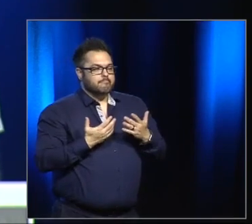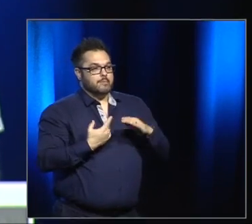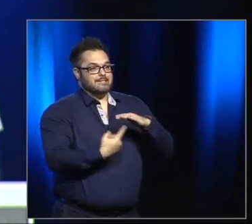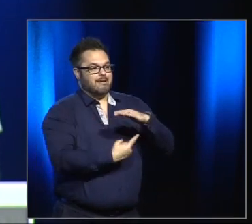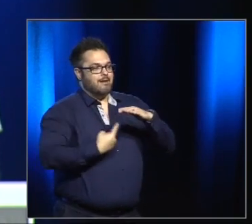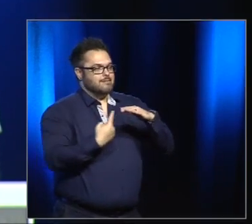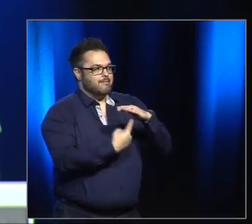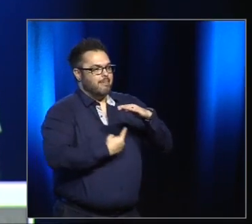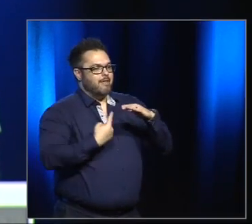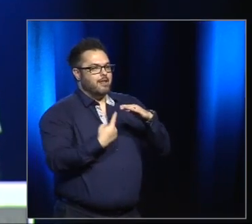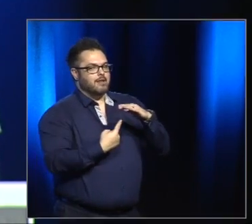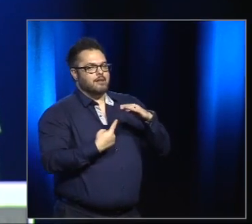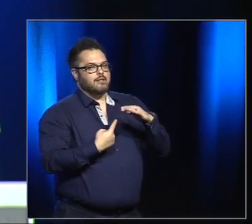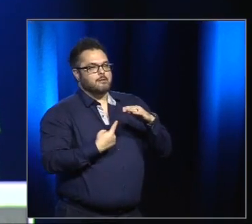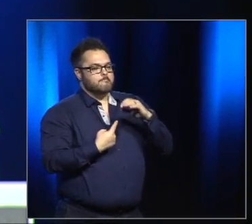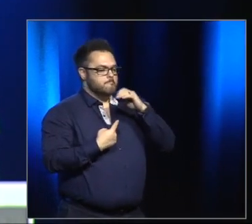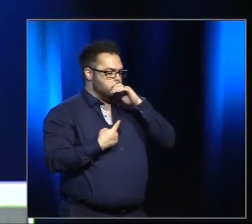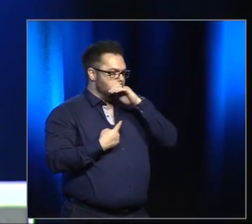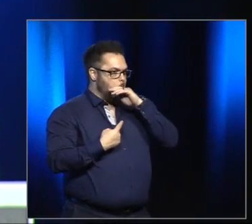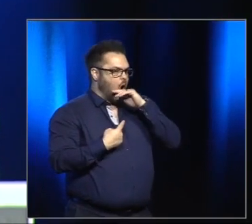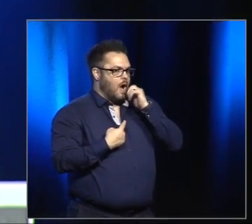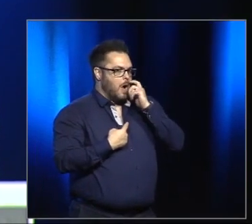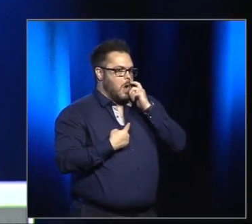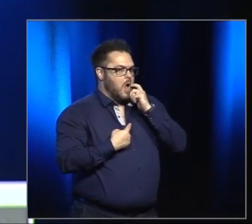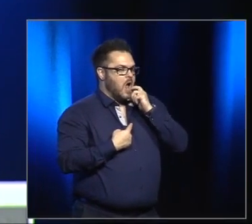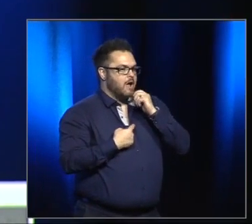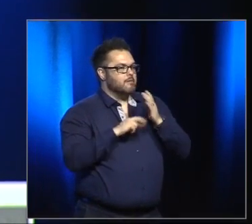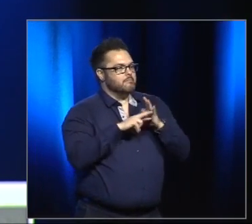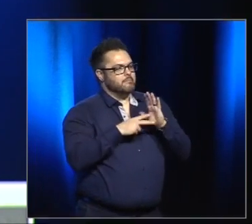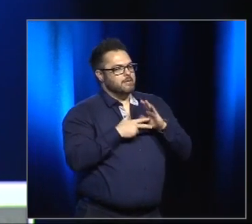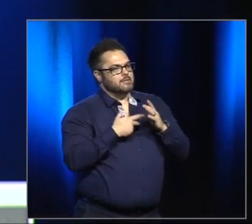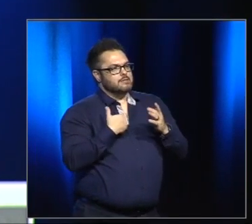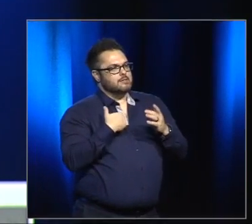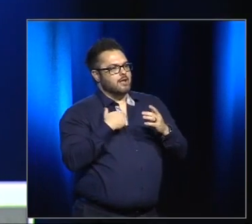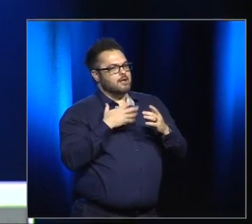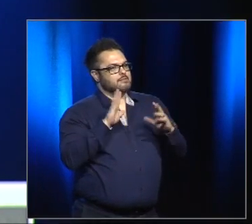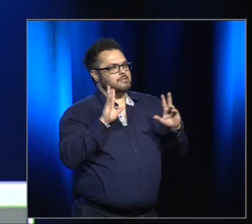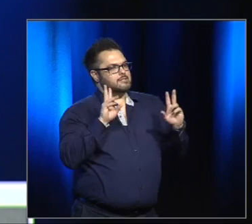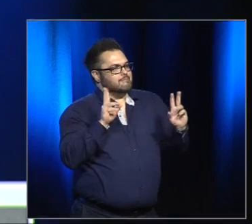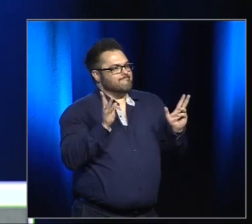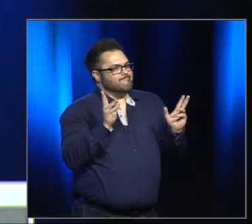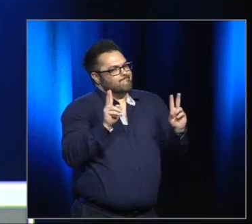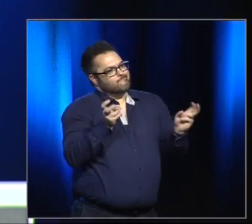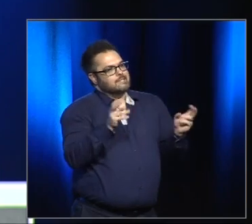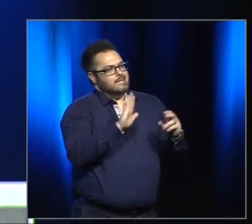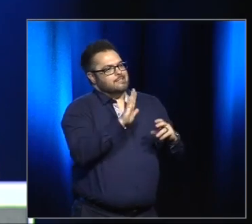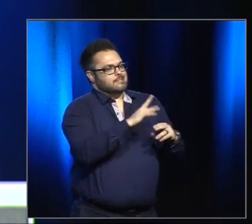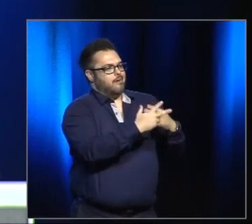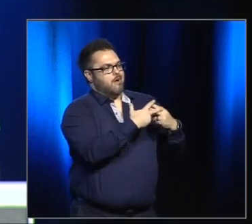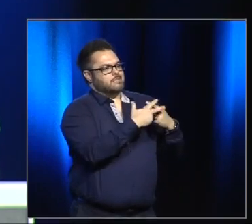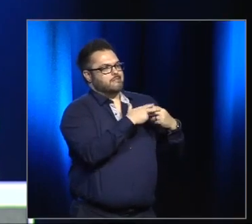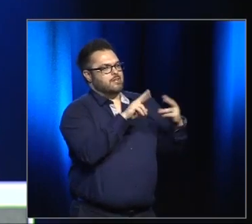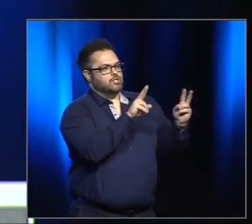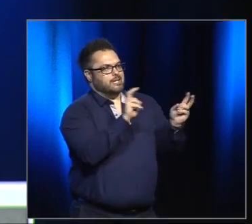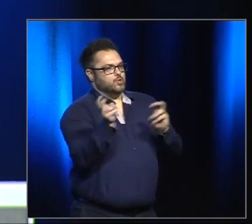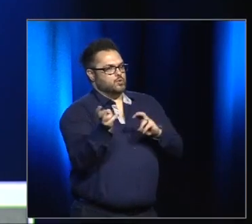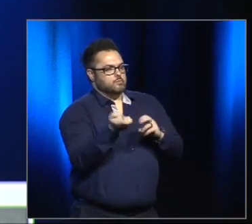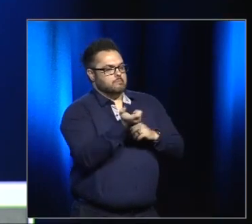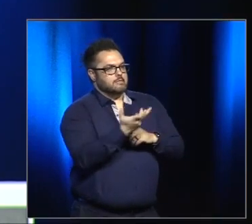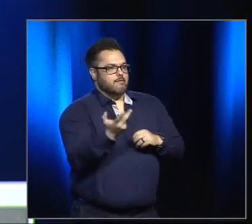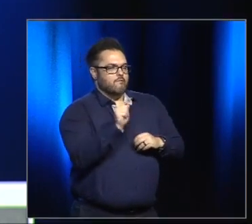it's not so isolated that it doesn't have its own conservation and management problems. It has actually quite a